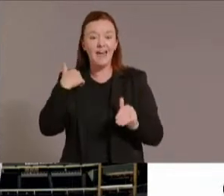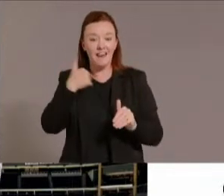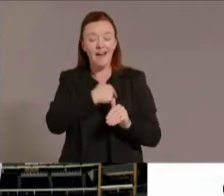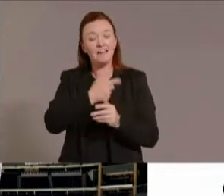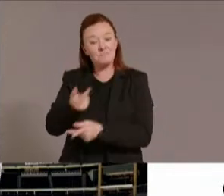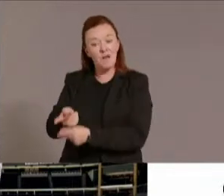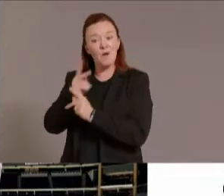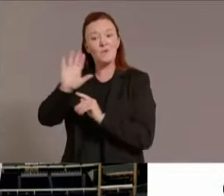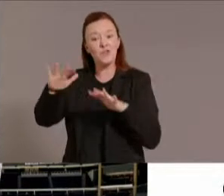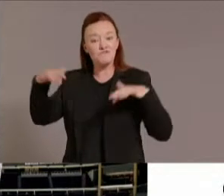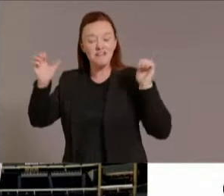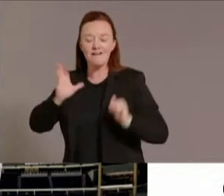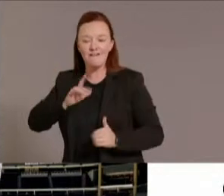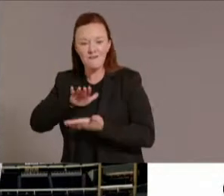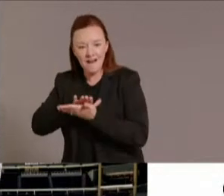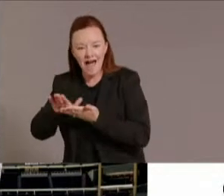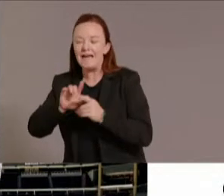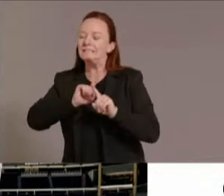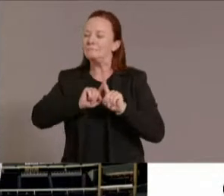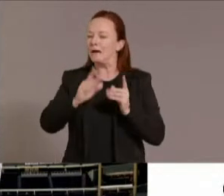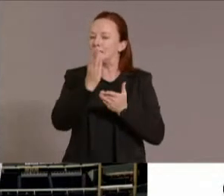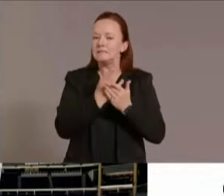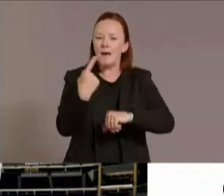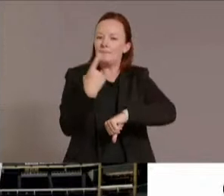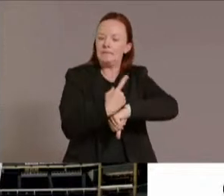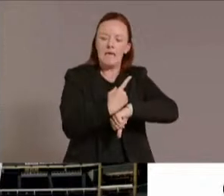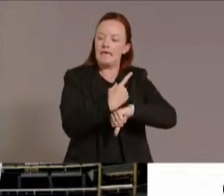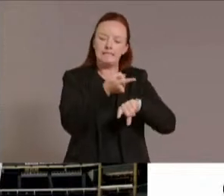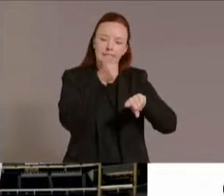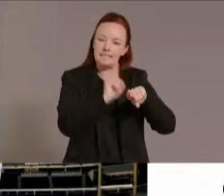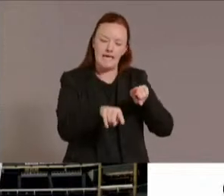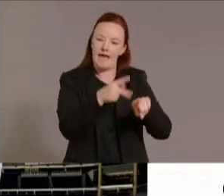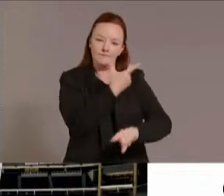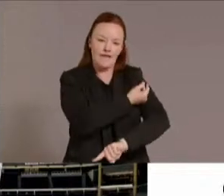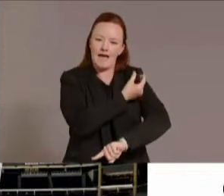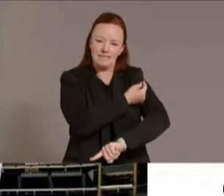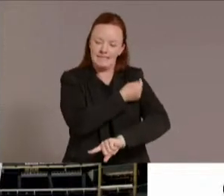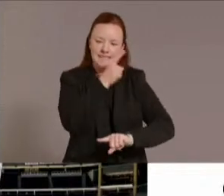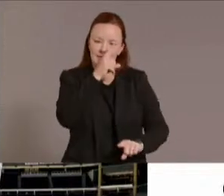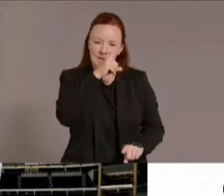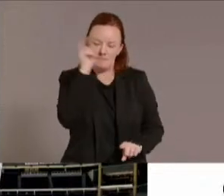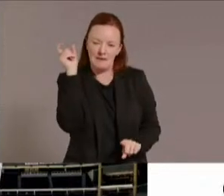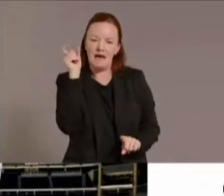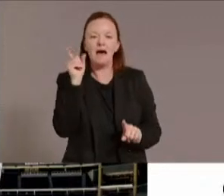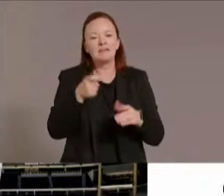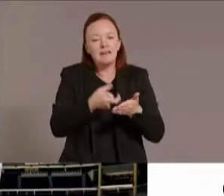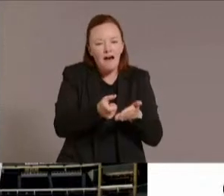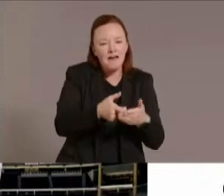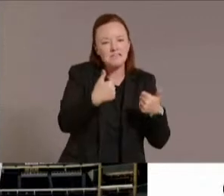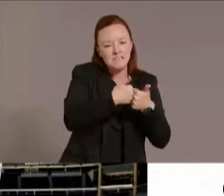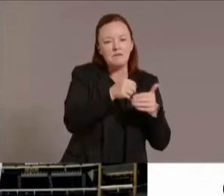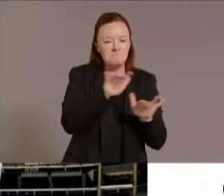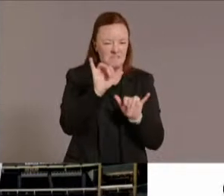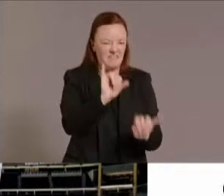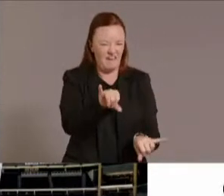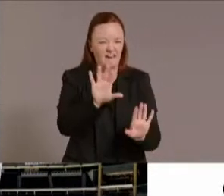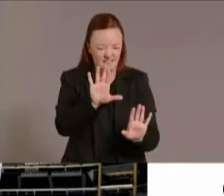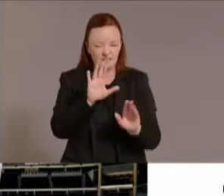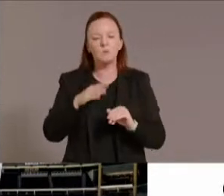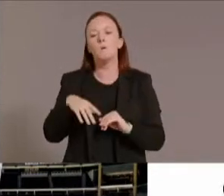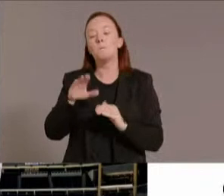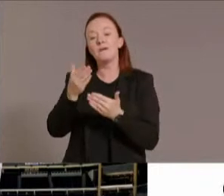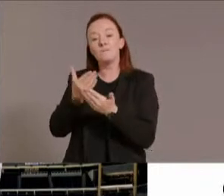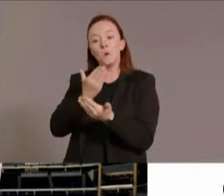where there will not be walk-in days. So what we would recommend is checking the schedule before just walking in to make